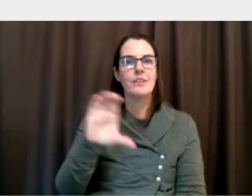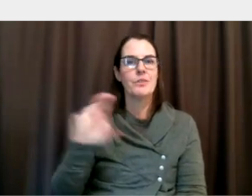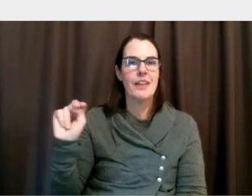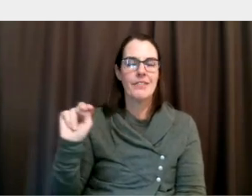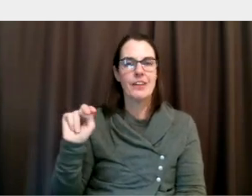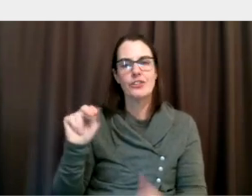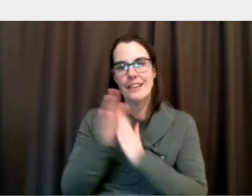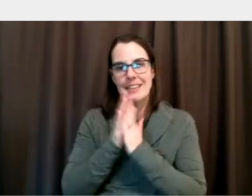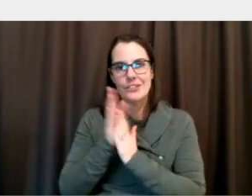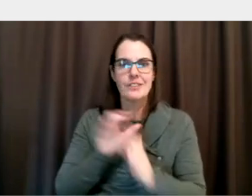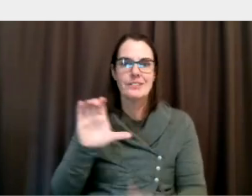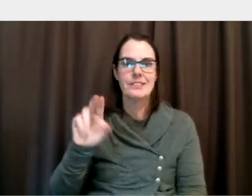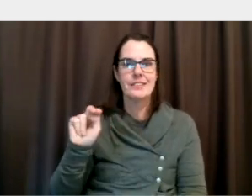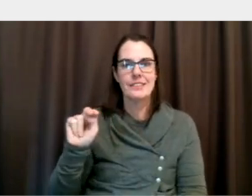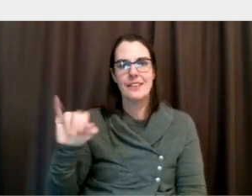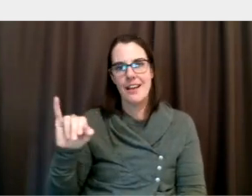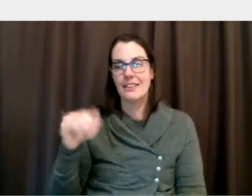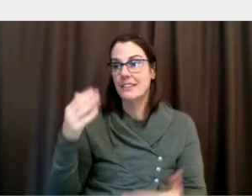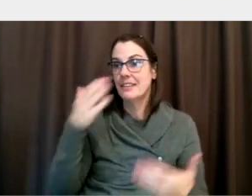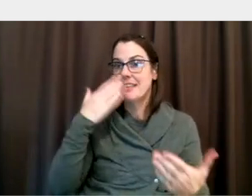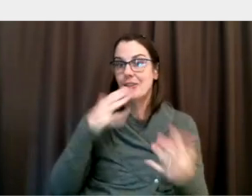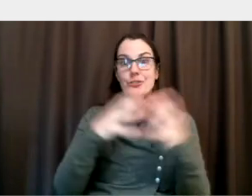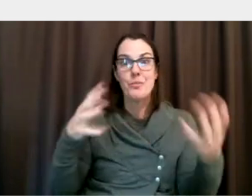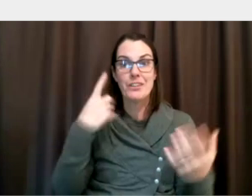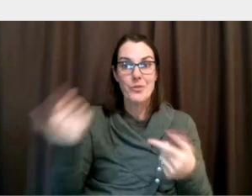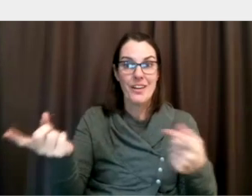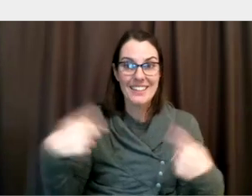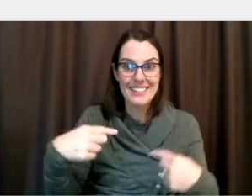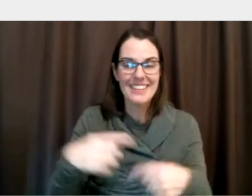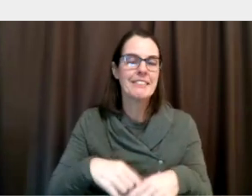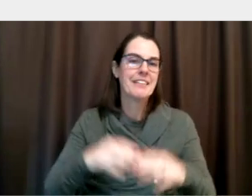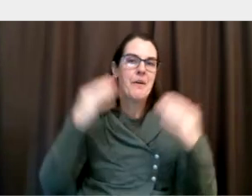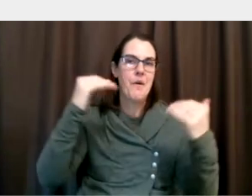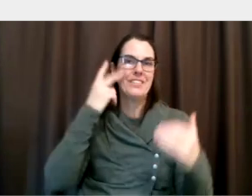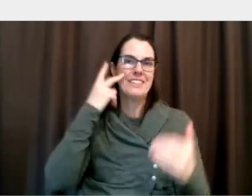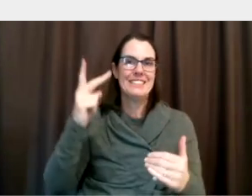there. Thank you so very much for attending, and we'll hopefully see you at